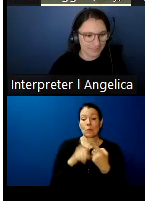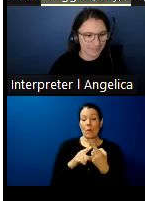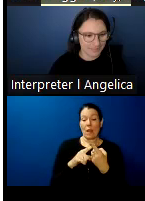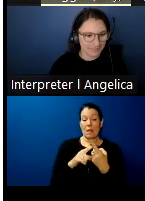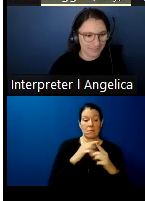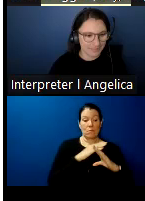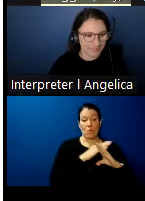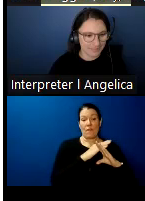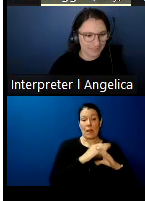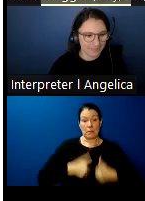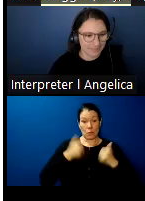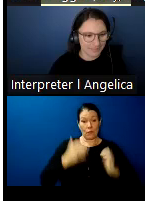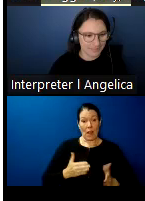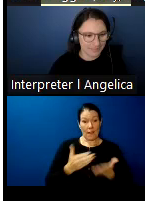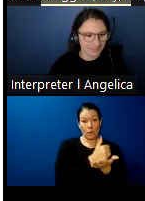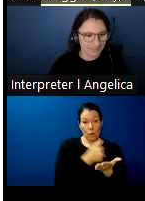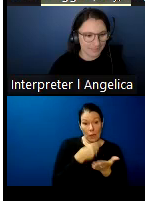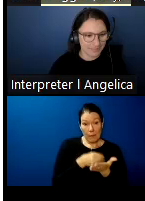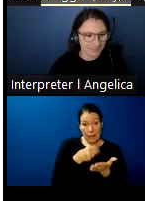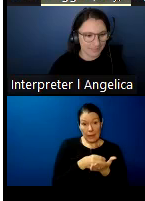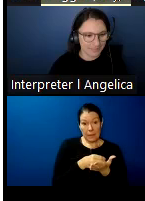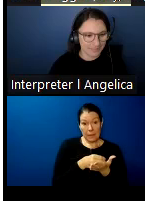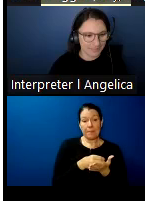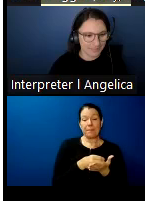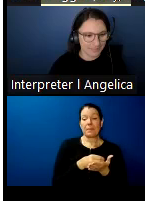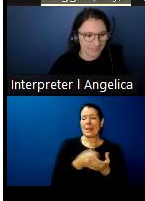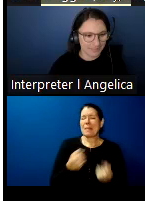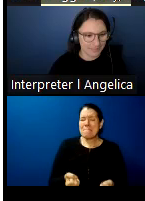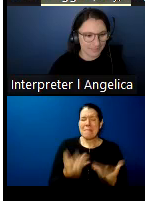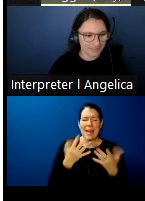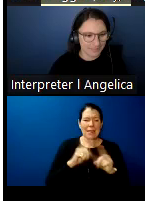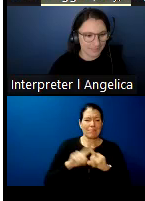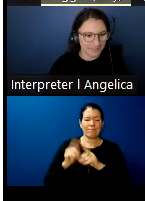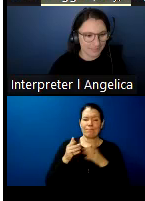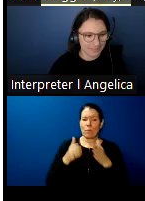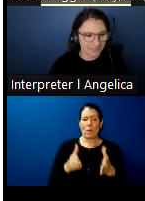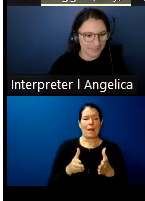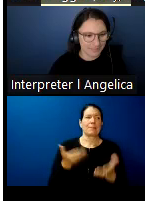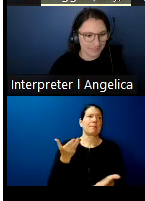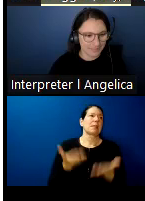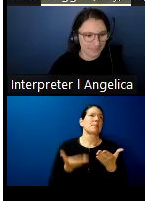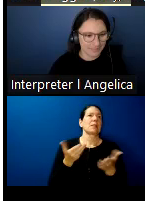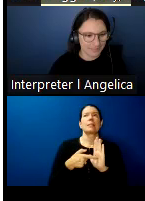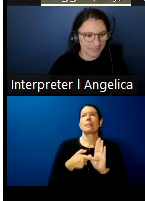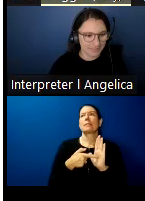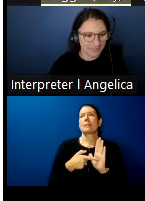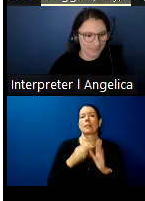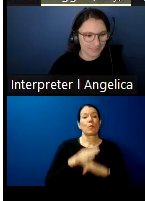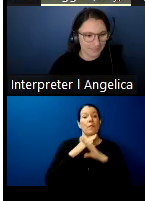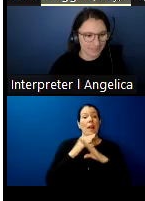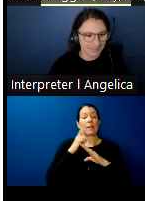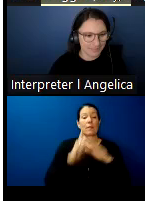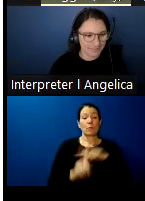prevents a survivor from earning money. There can be many, many ways that they do this. They might prevent them from attending a